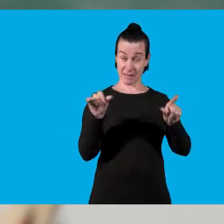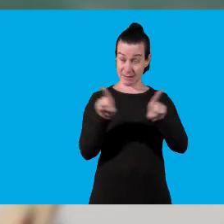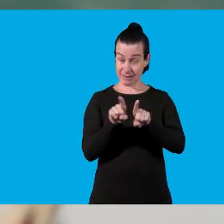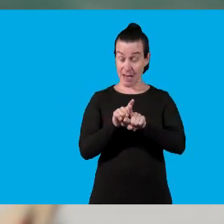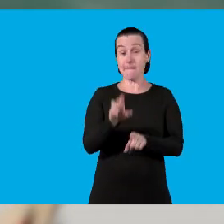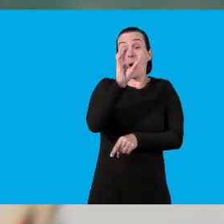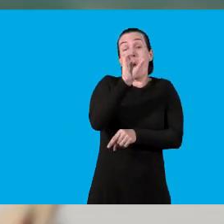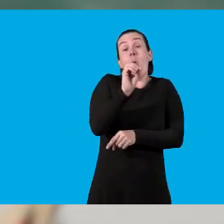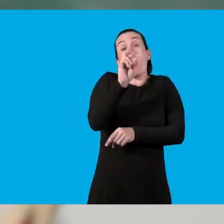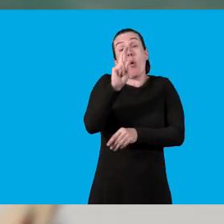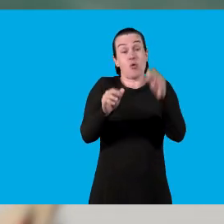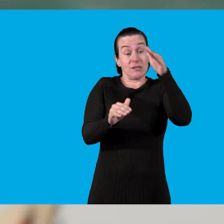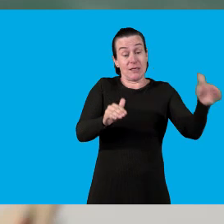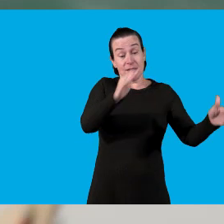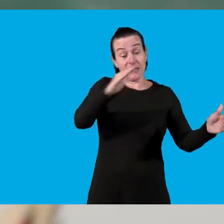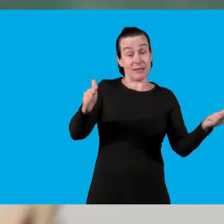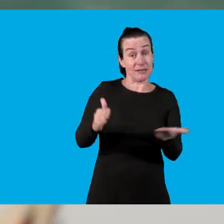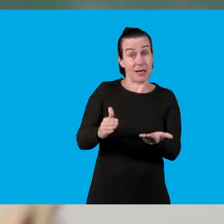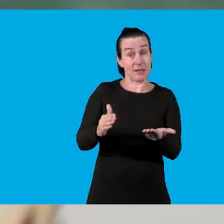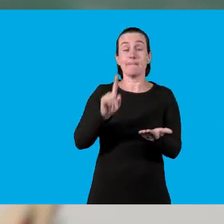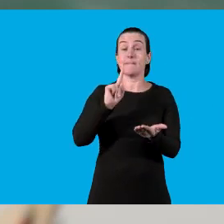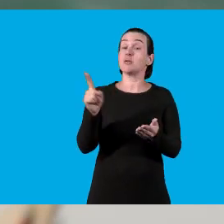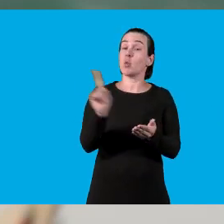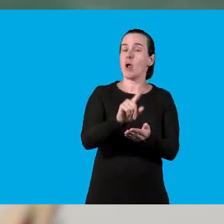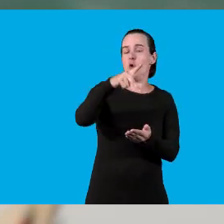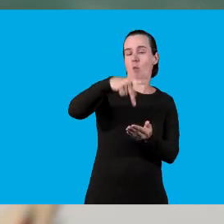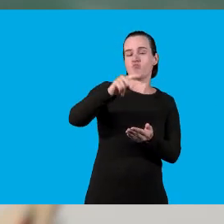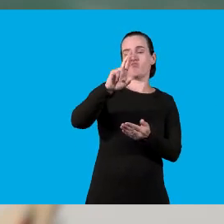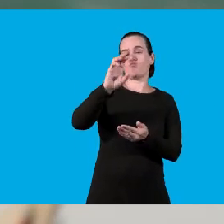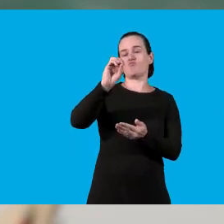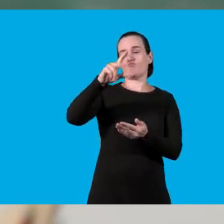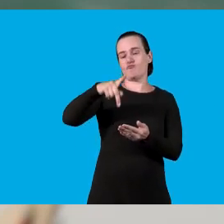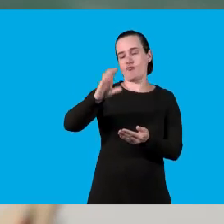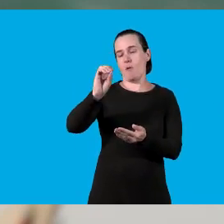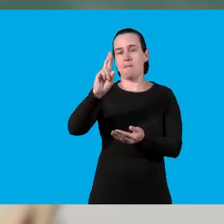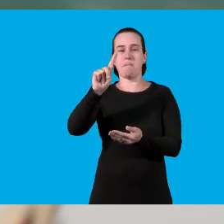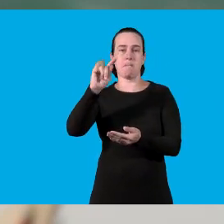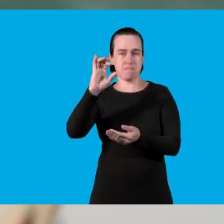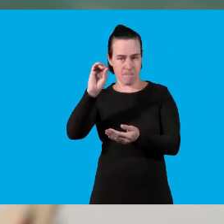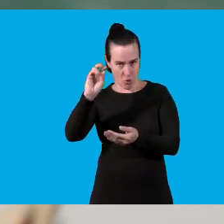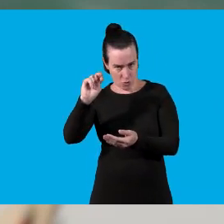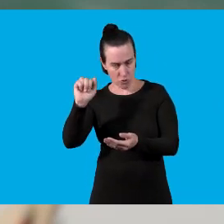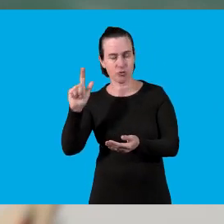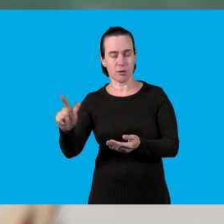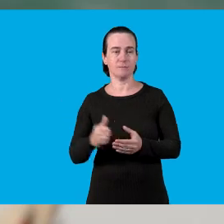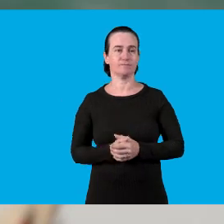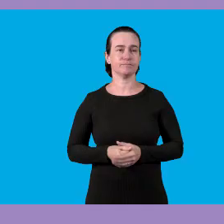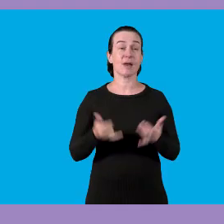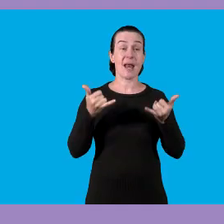are proportional. Let's look at a quadrilateral in terms